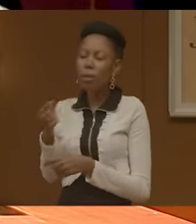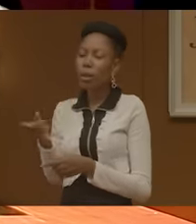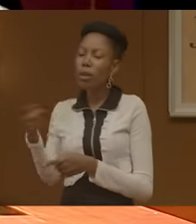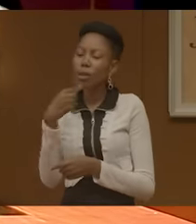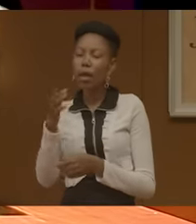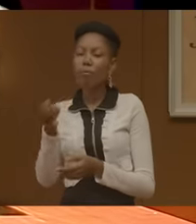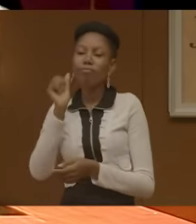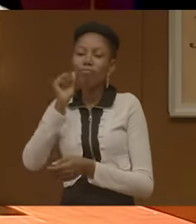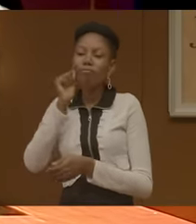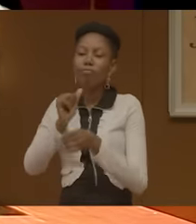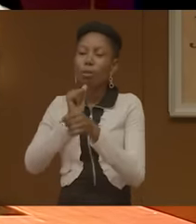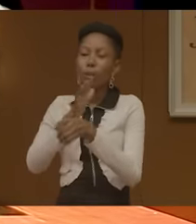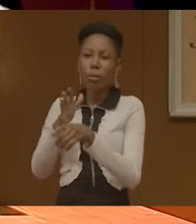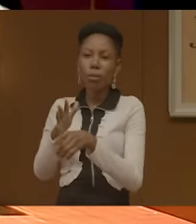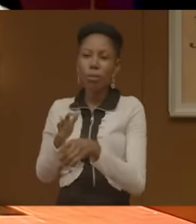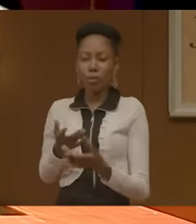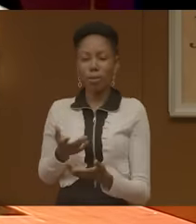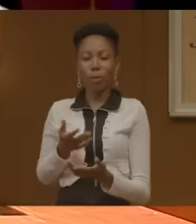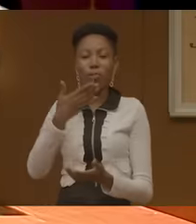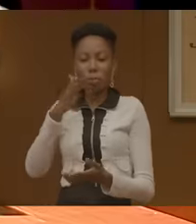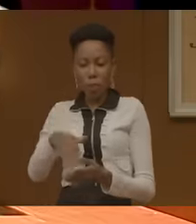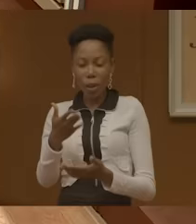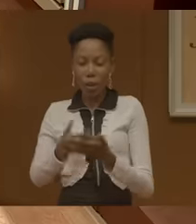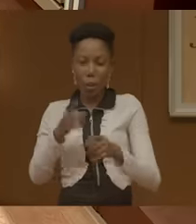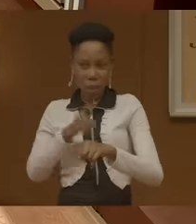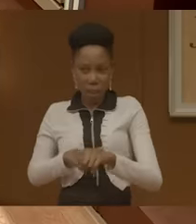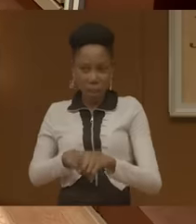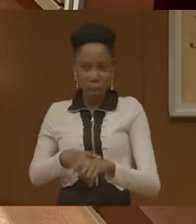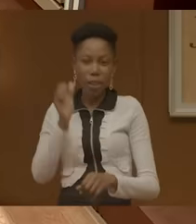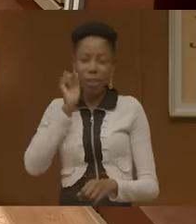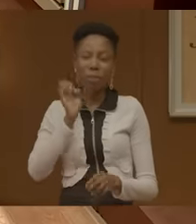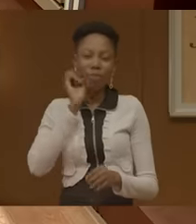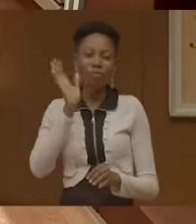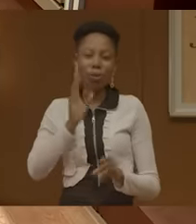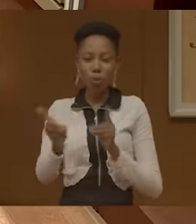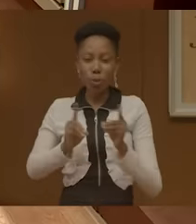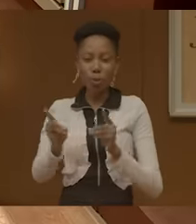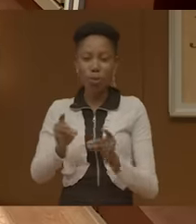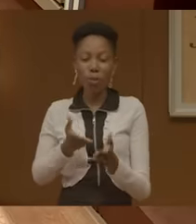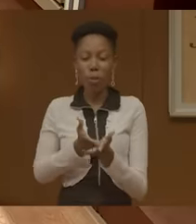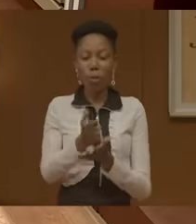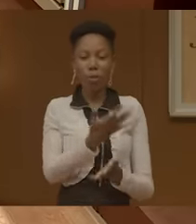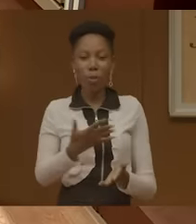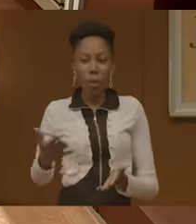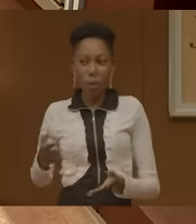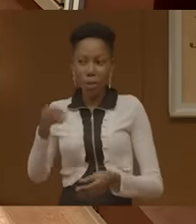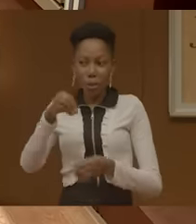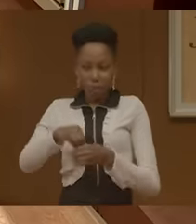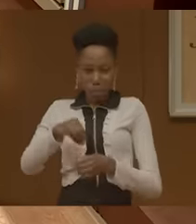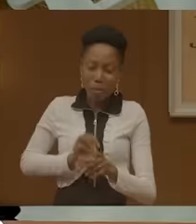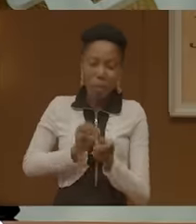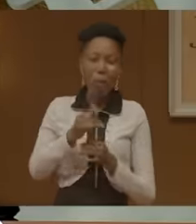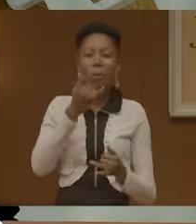to mention. You know, some writing. She will do a writing at the wrong time, wrong thing at the right time